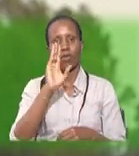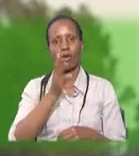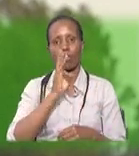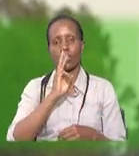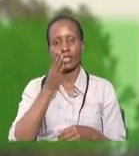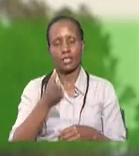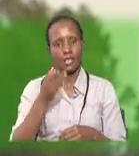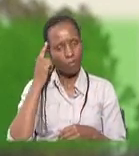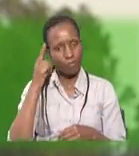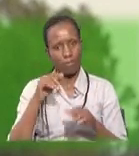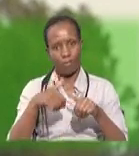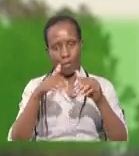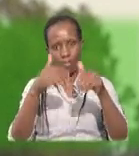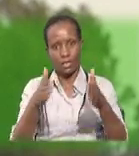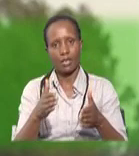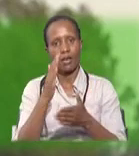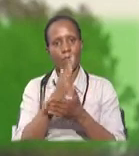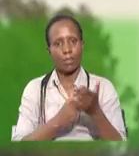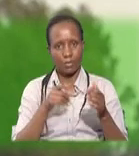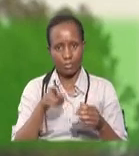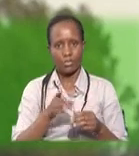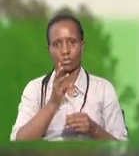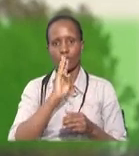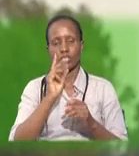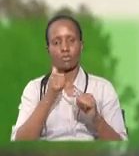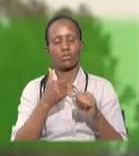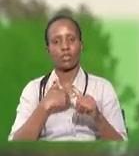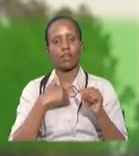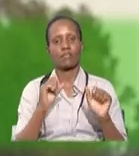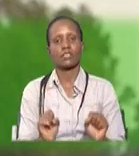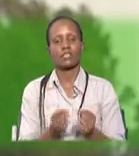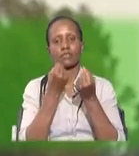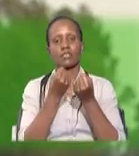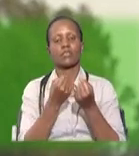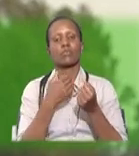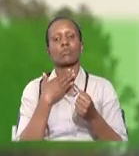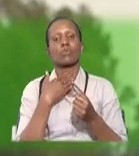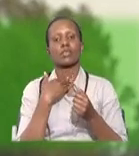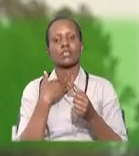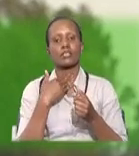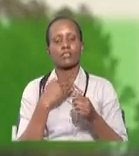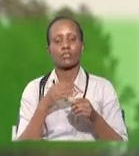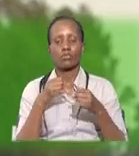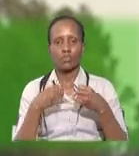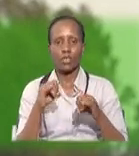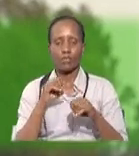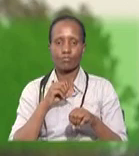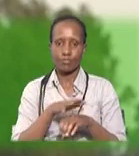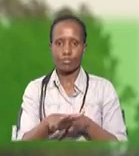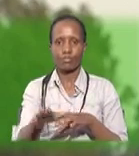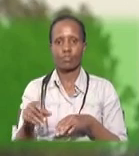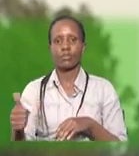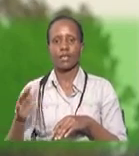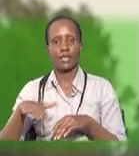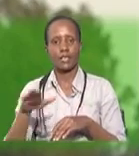more water being available for production. Part of this water that we have saved is the ones now that we want to push downstream